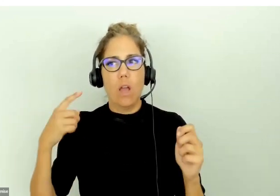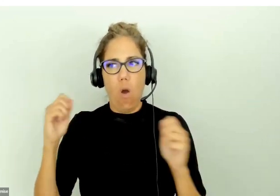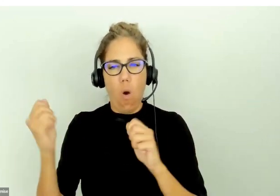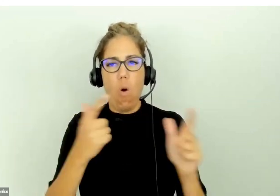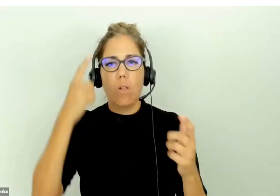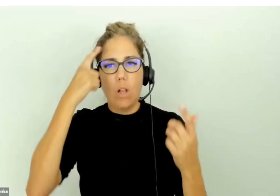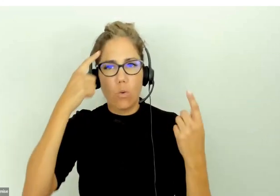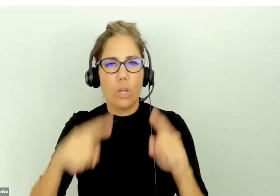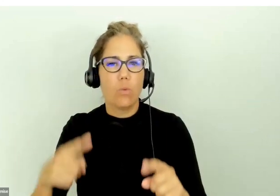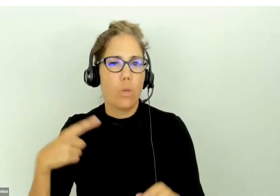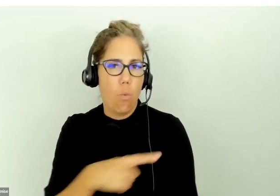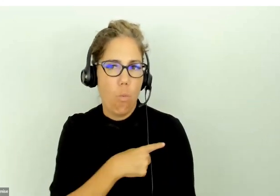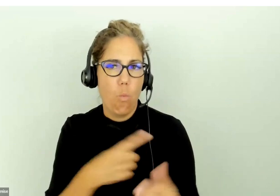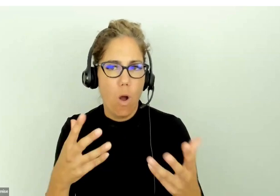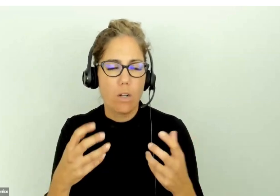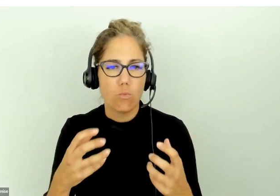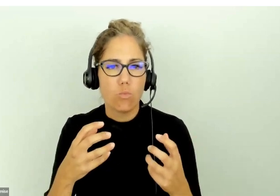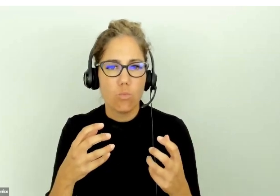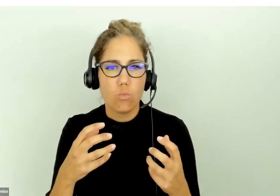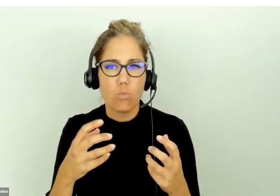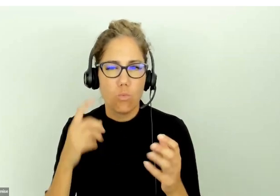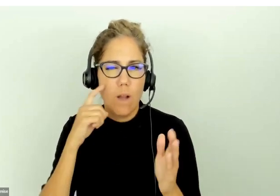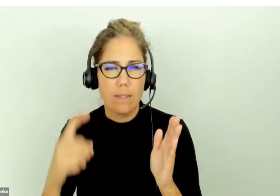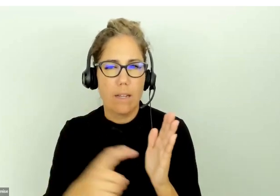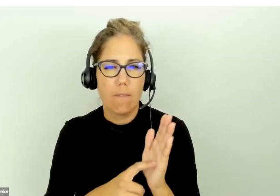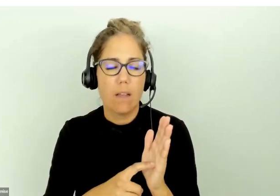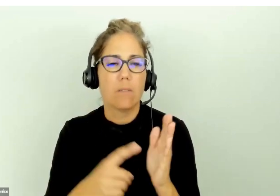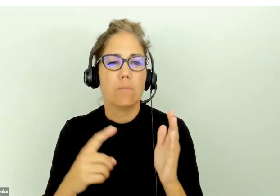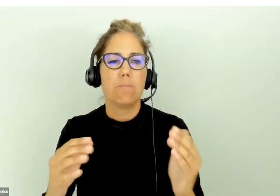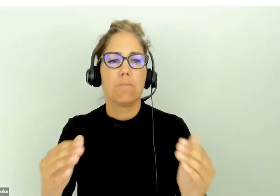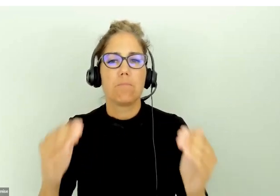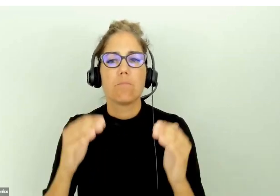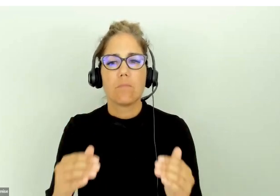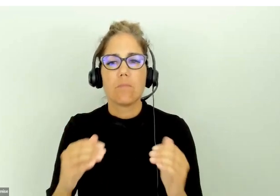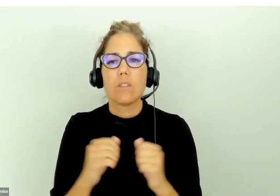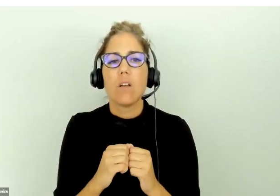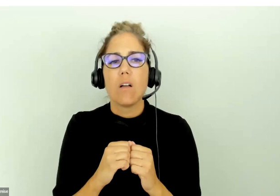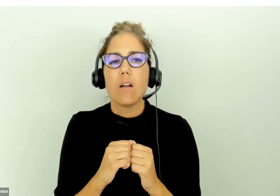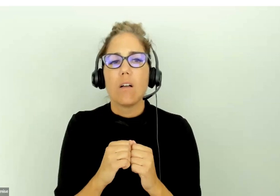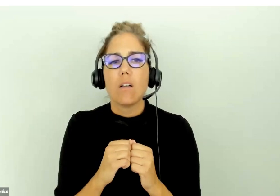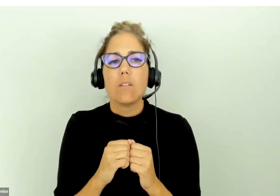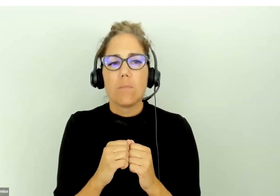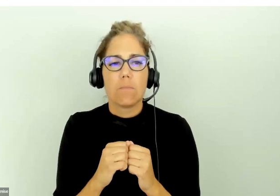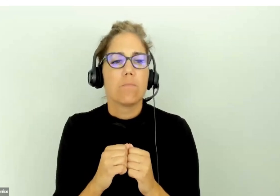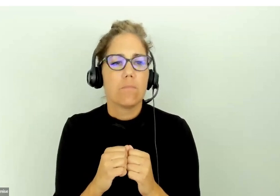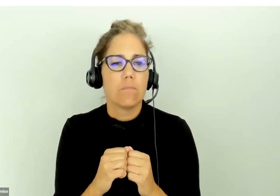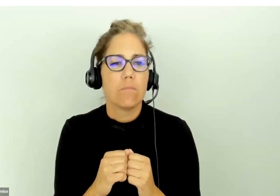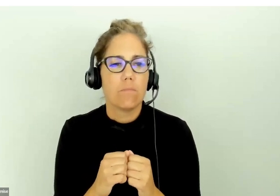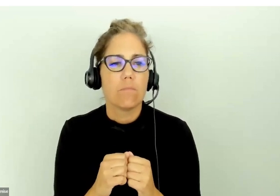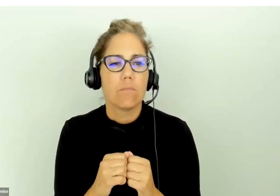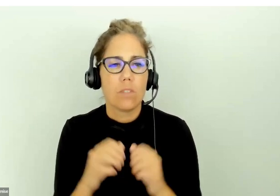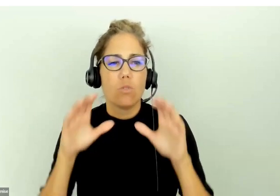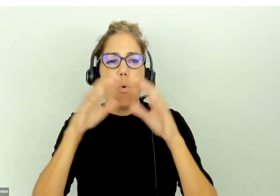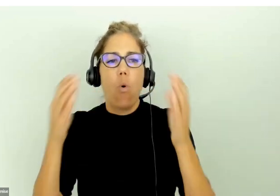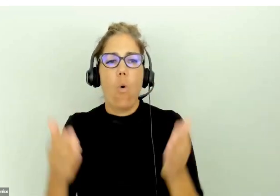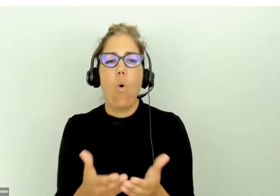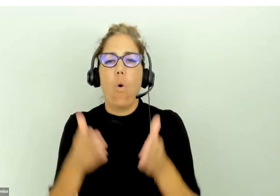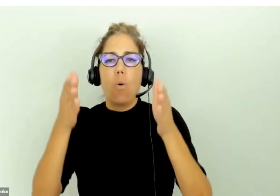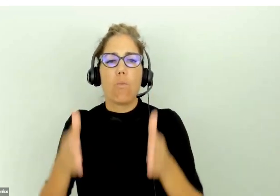to identify. The next issue that we call upon is whole person health